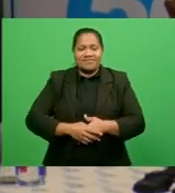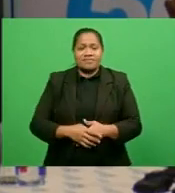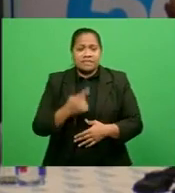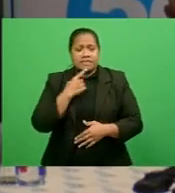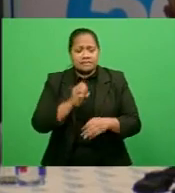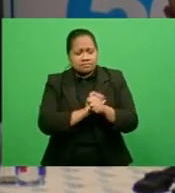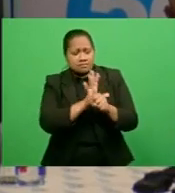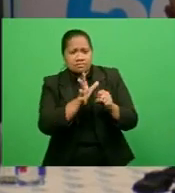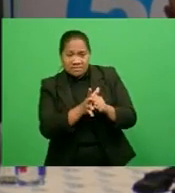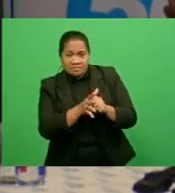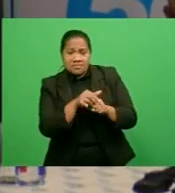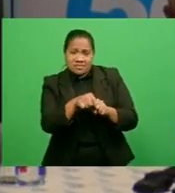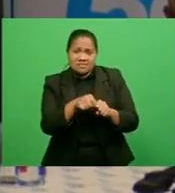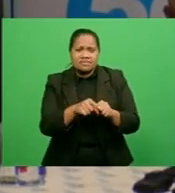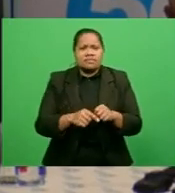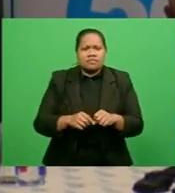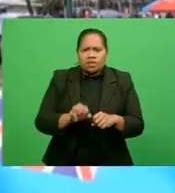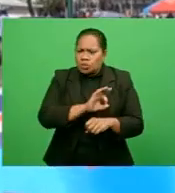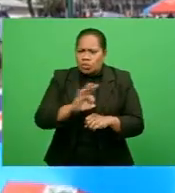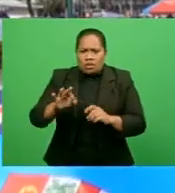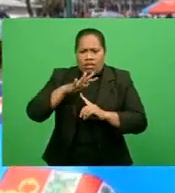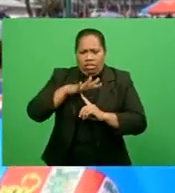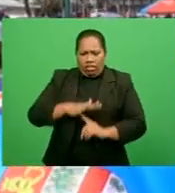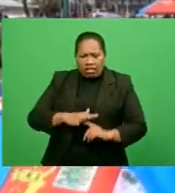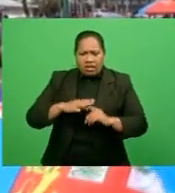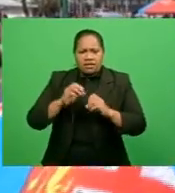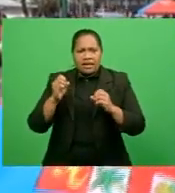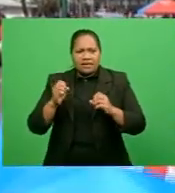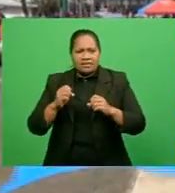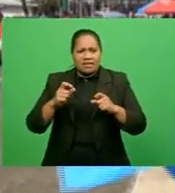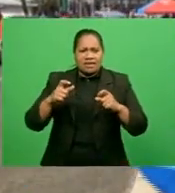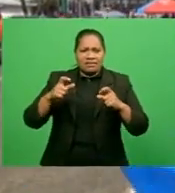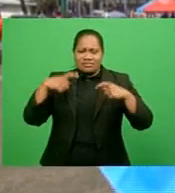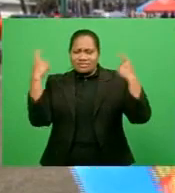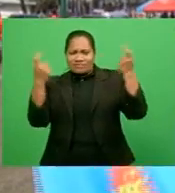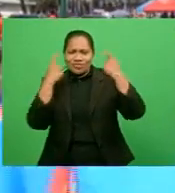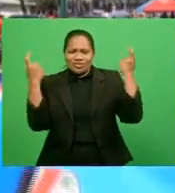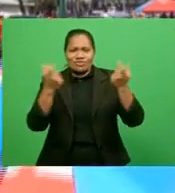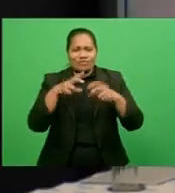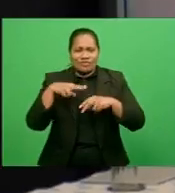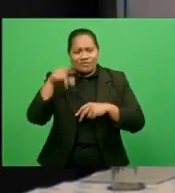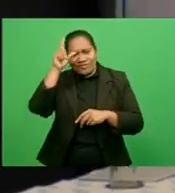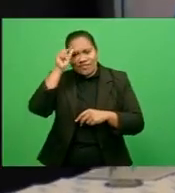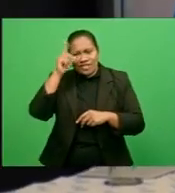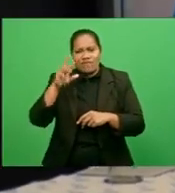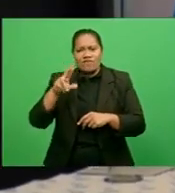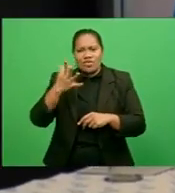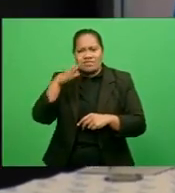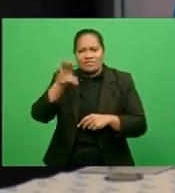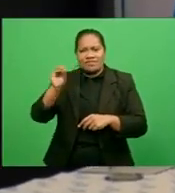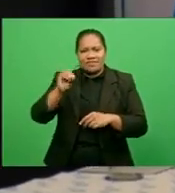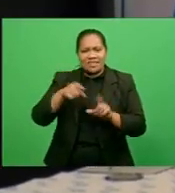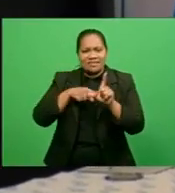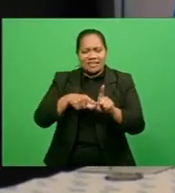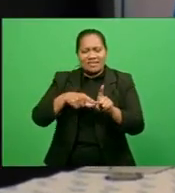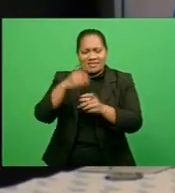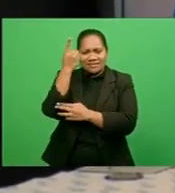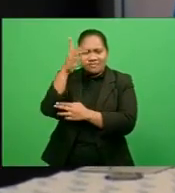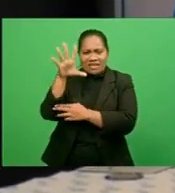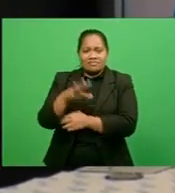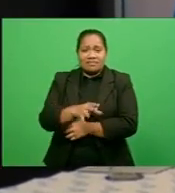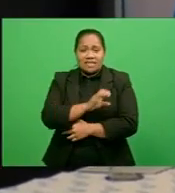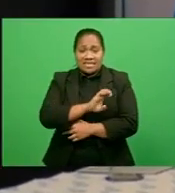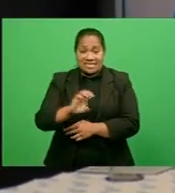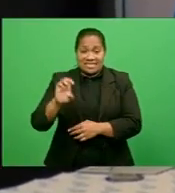coronavirus pandemic should not dampen the spirit of Fijians marking 50 years of independence. FBC Chief Executive Riyaz